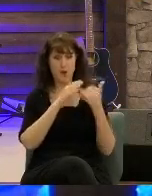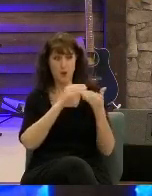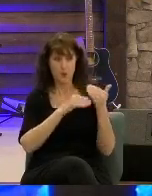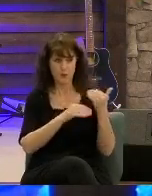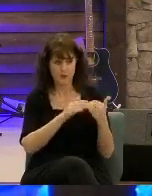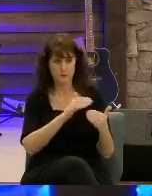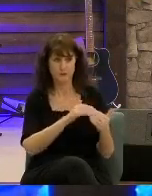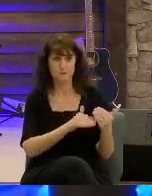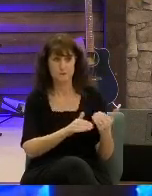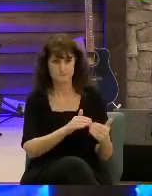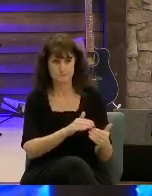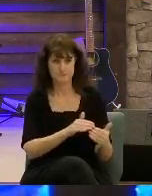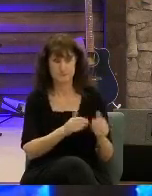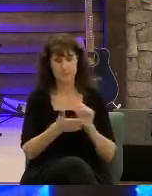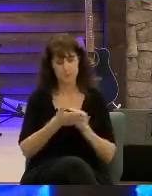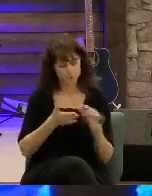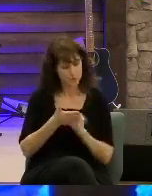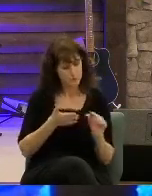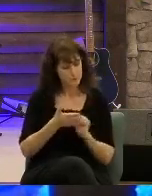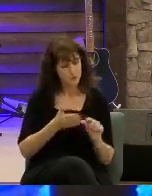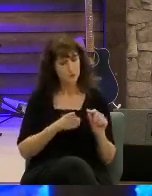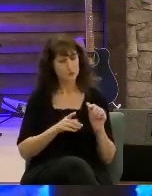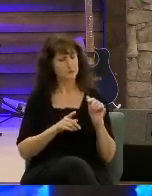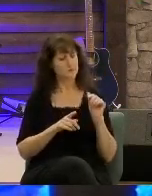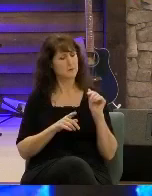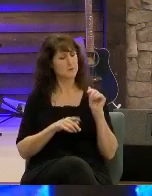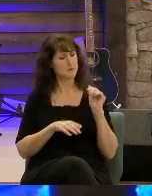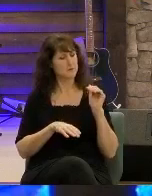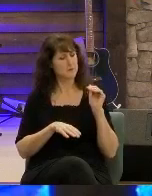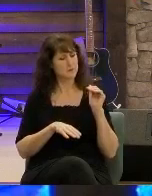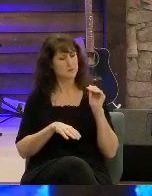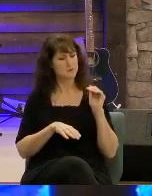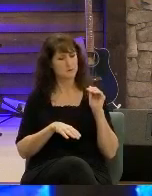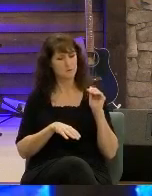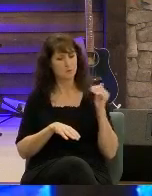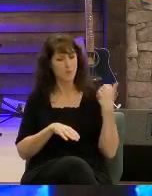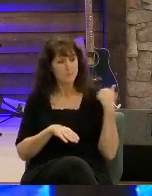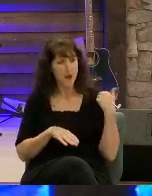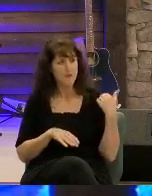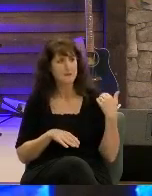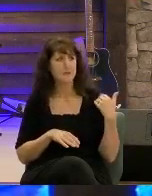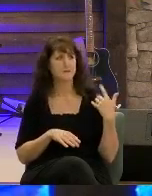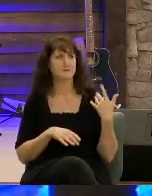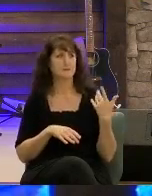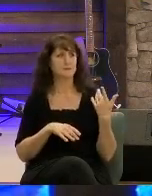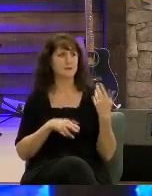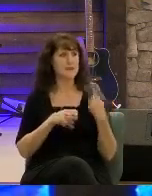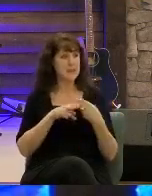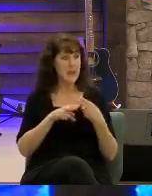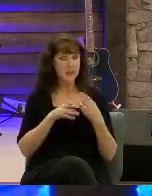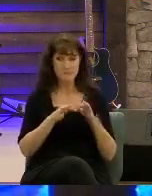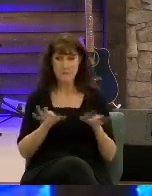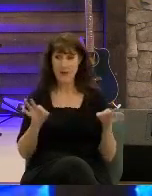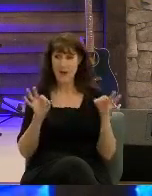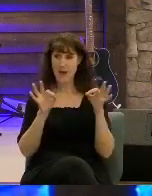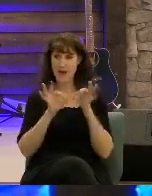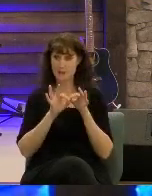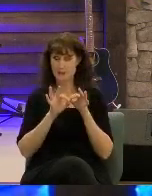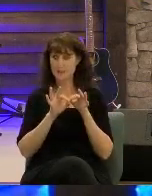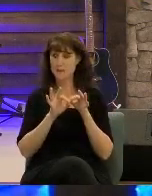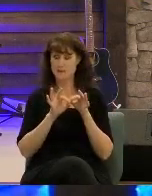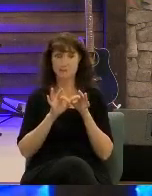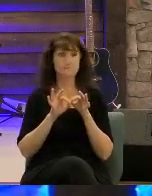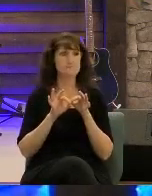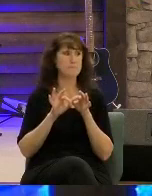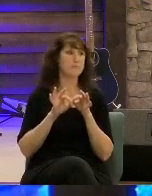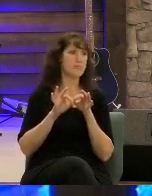generation. But the scriptures constantly remind us that naming God matters. For instance, God asked Moses to bring his people, the descendants